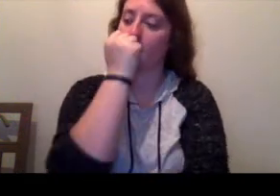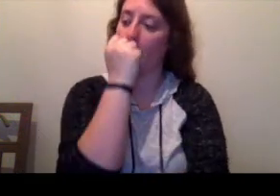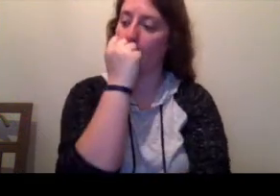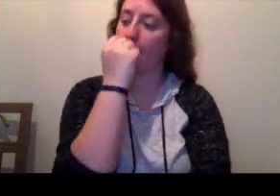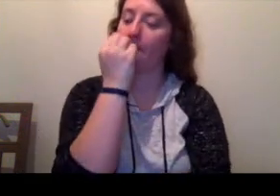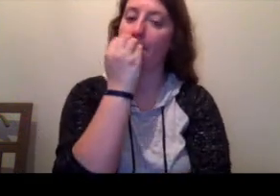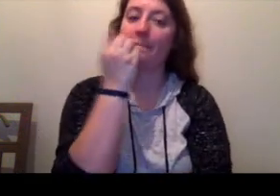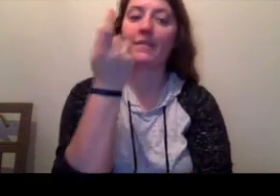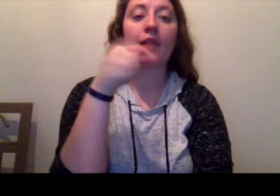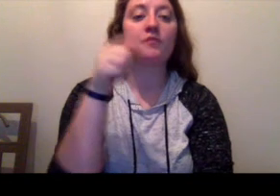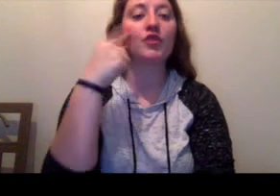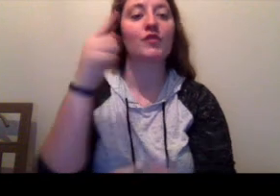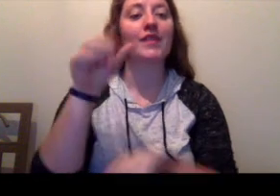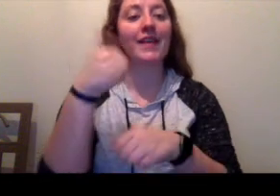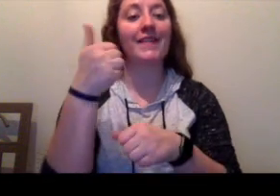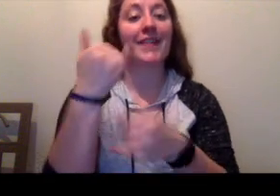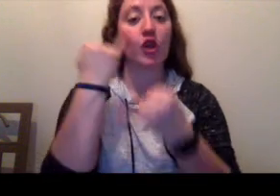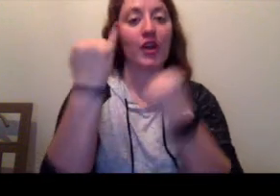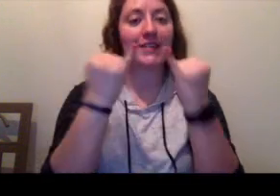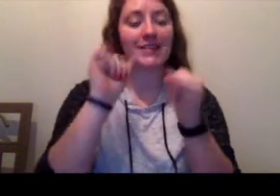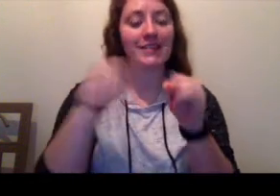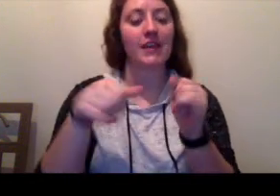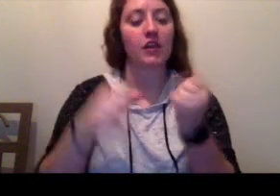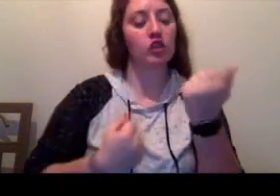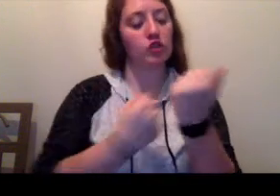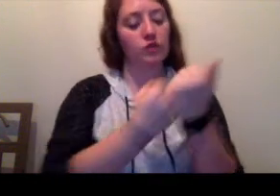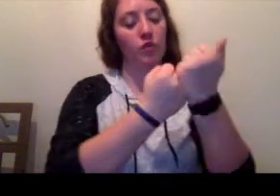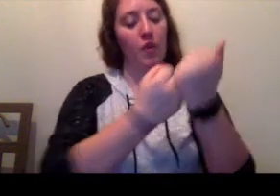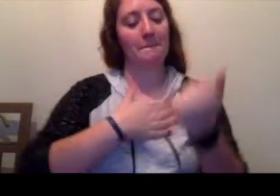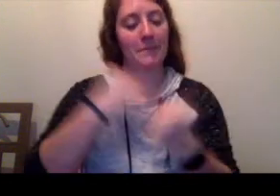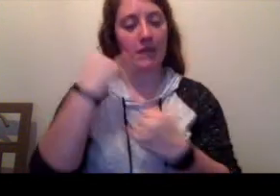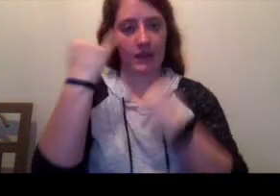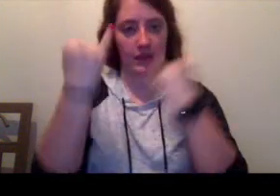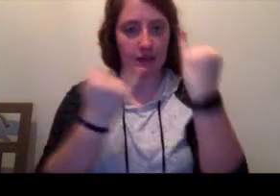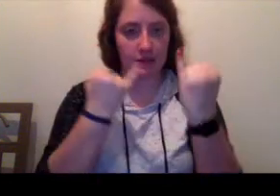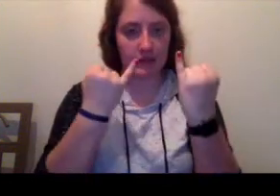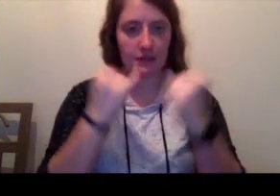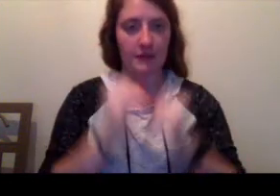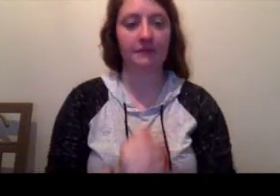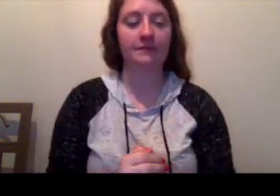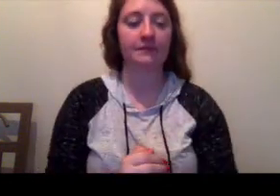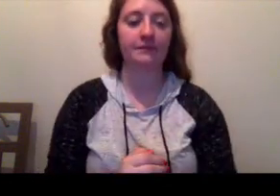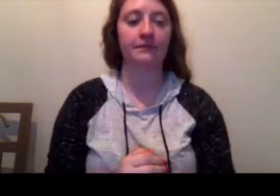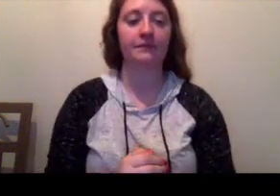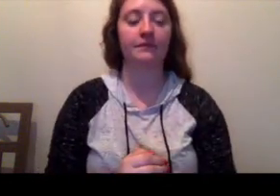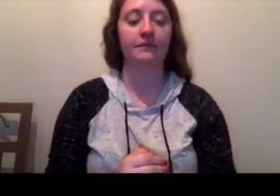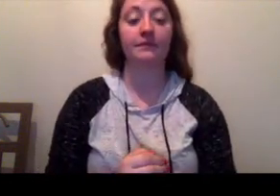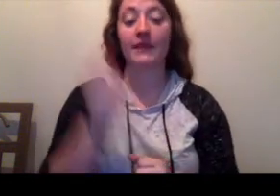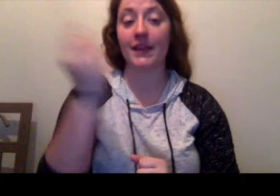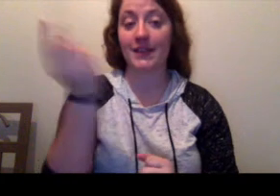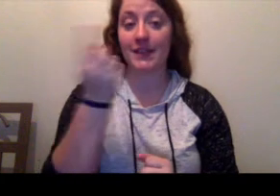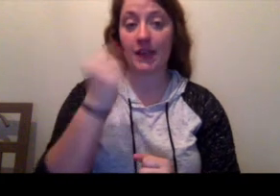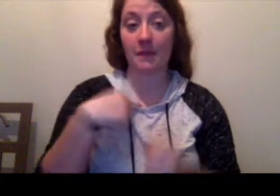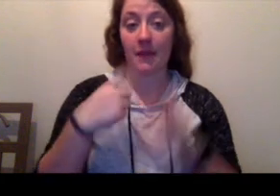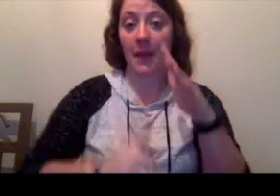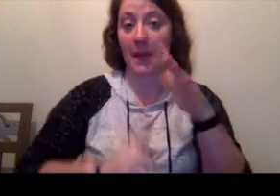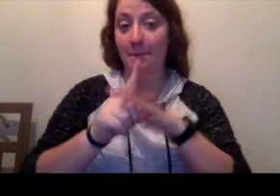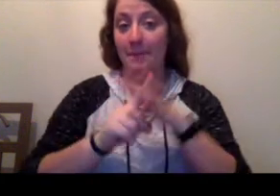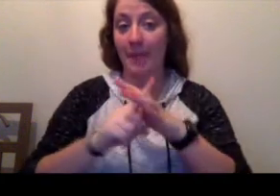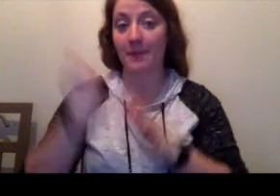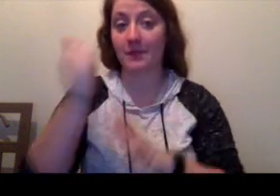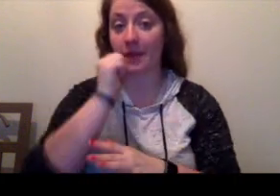I'm trying to think of other things that could defend my ideas about how we spend too much time on smartphones. Well, something that pops up every Sunday for